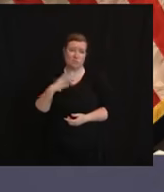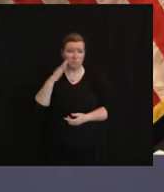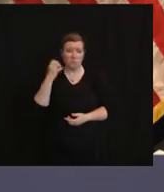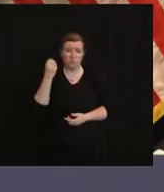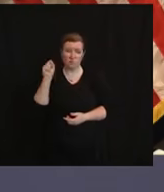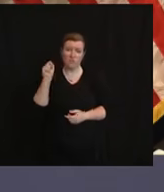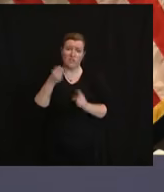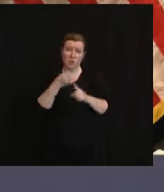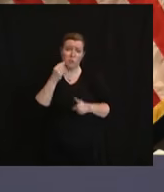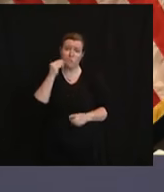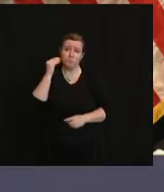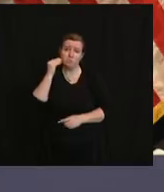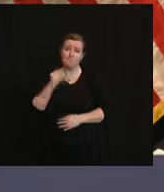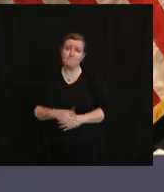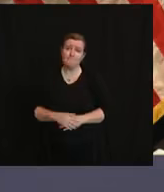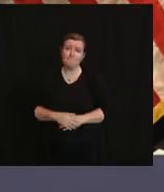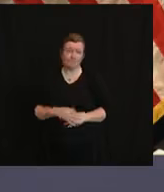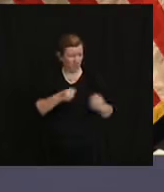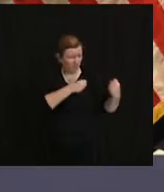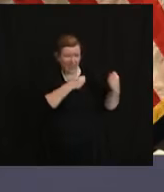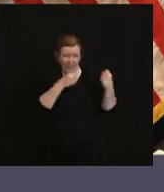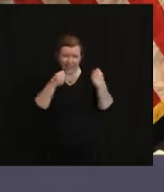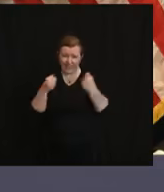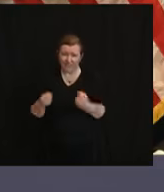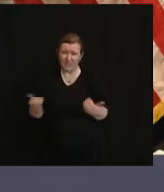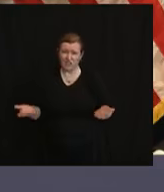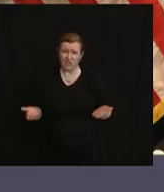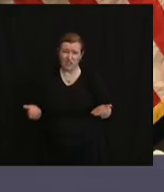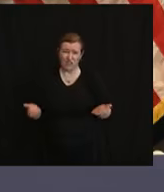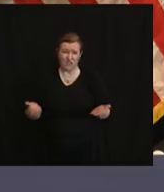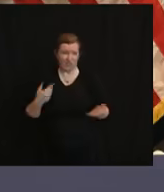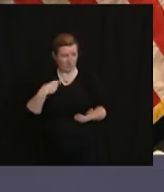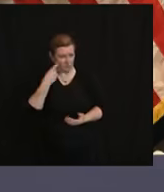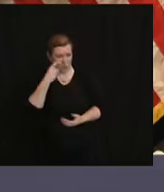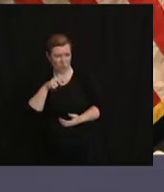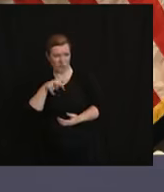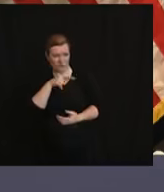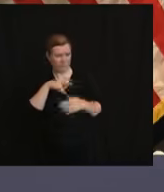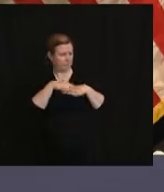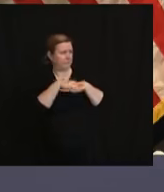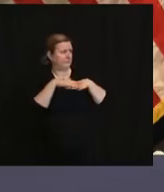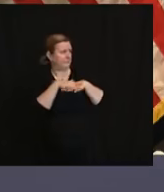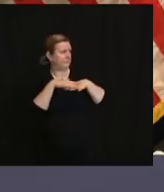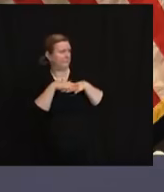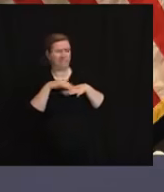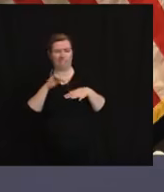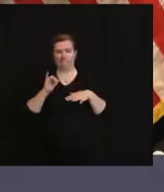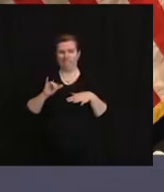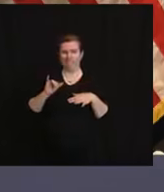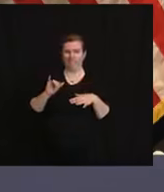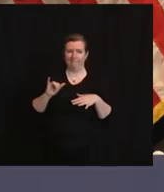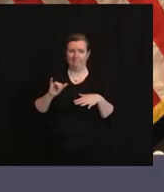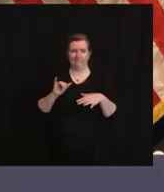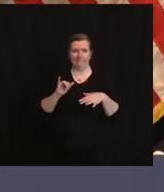here, I could see that they're congregating, and that's the last thing we need right now. And I hope they're not making each other sick.